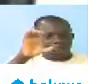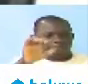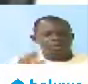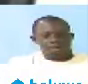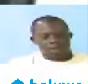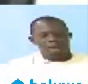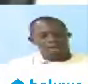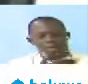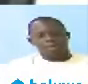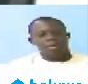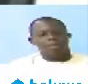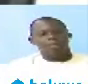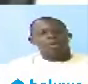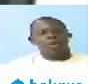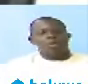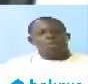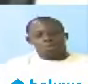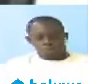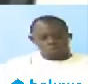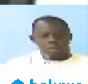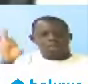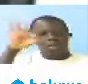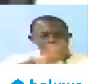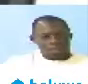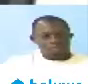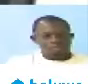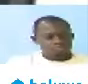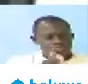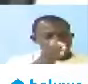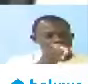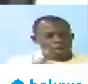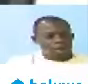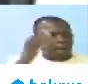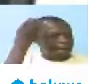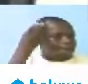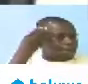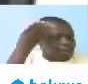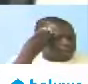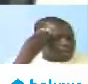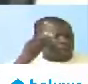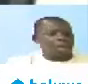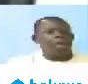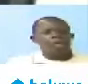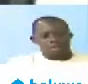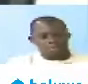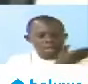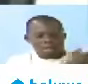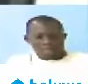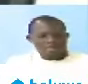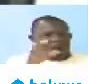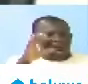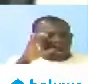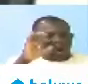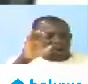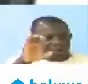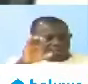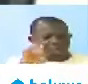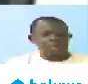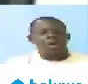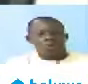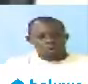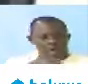and Dundana Mali. We traveled and came into Mali. Africa's bank. We left Ivory Coast. From